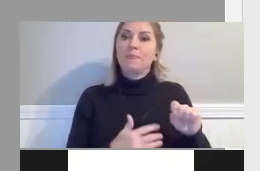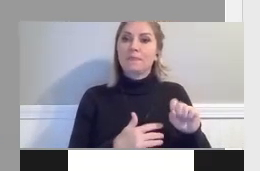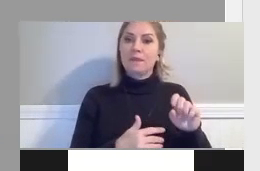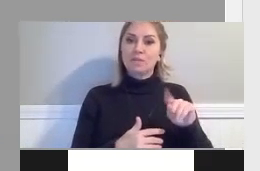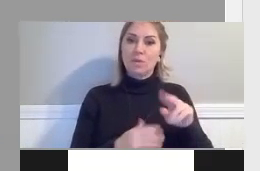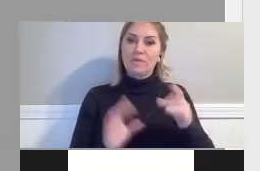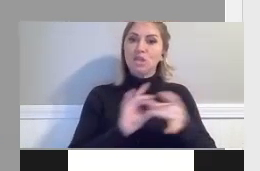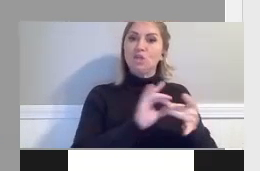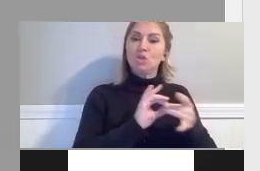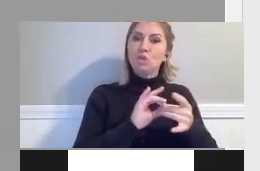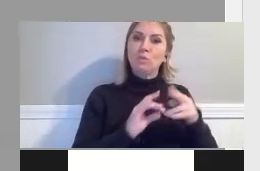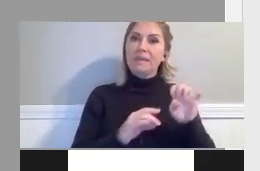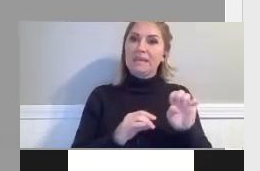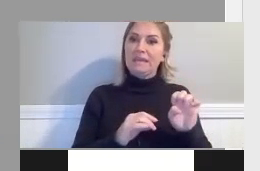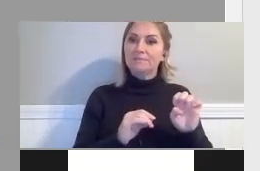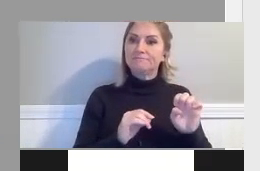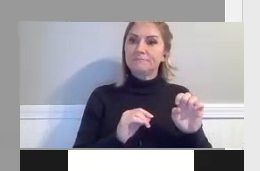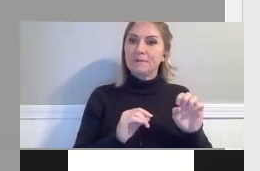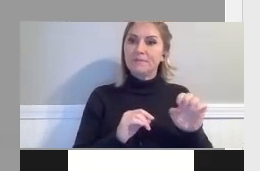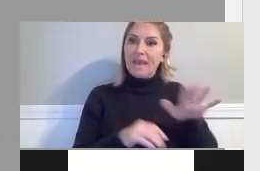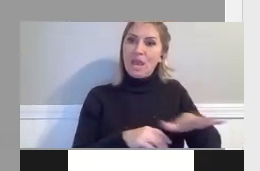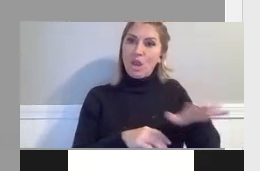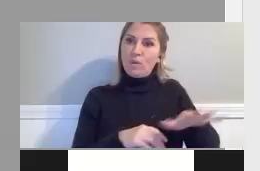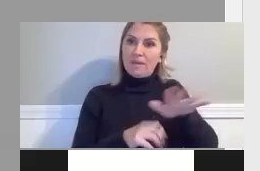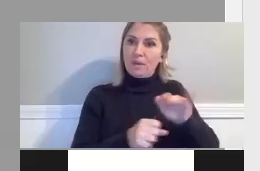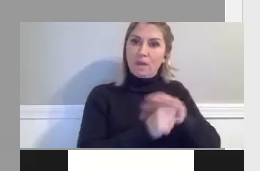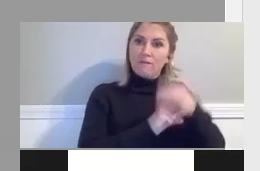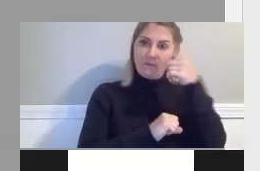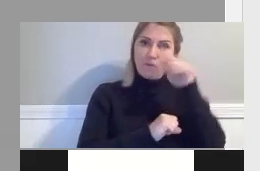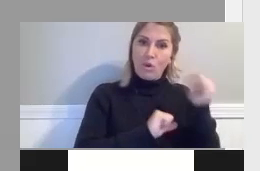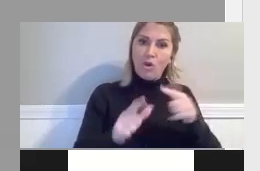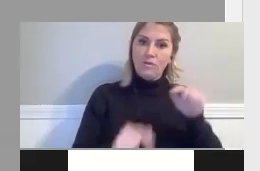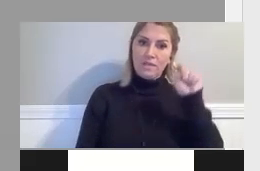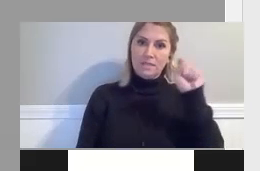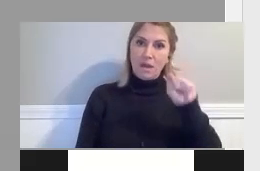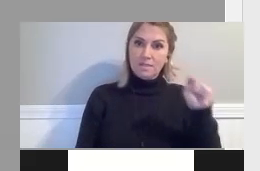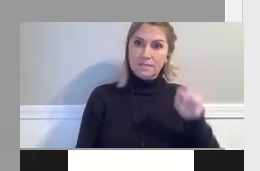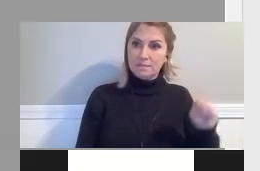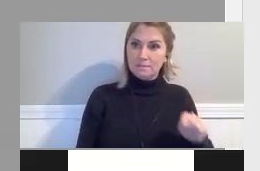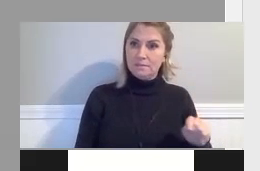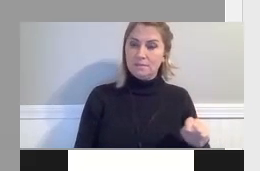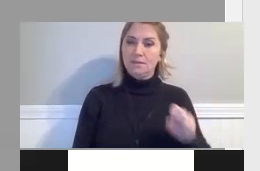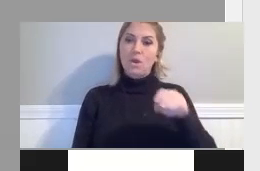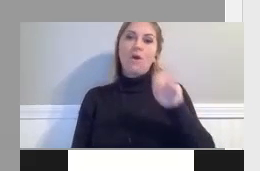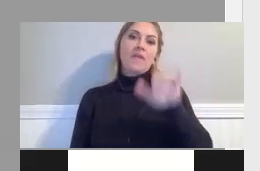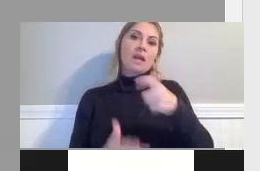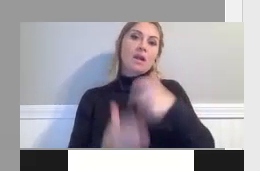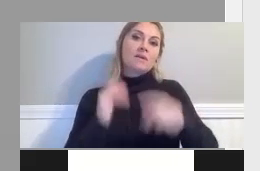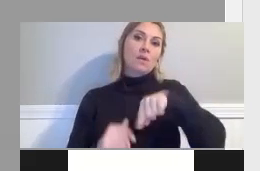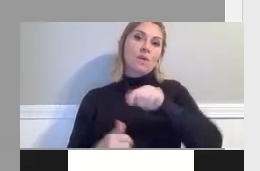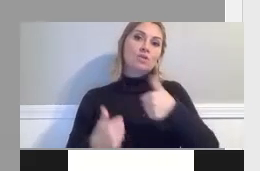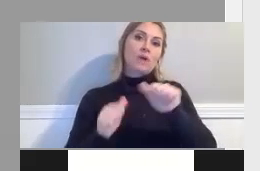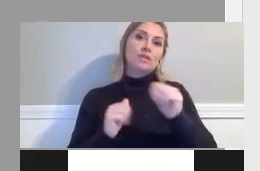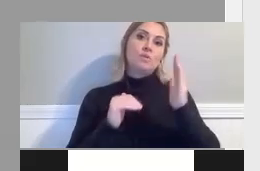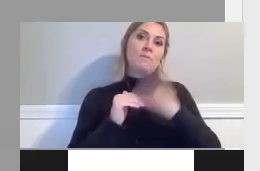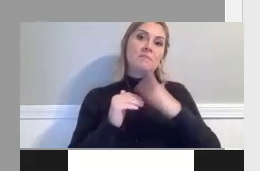union would basically result in coverage of all of those towns, right? So the cost that we are trying to minimize